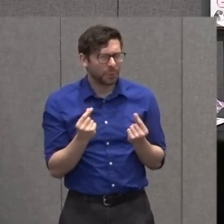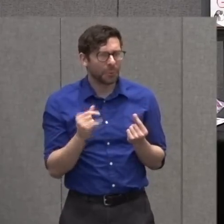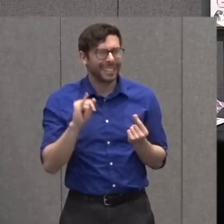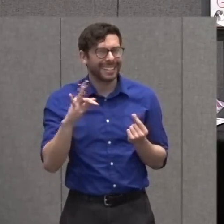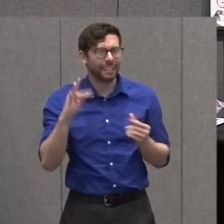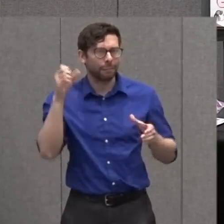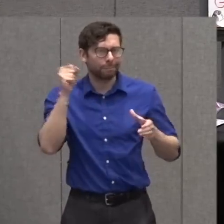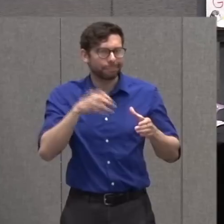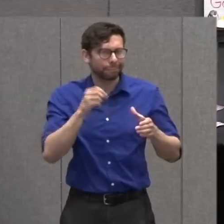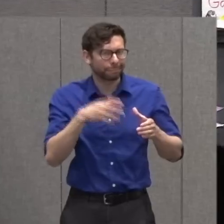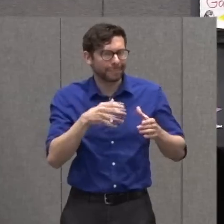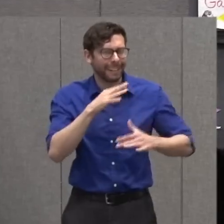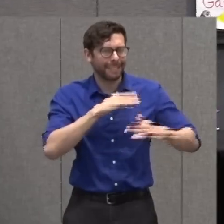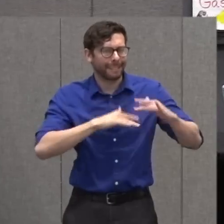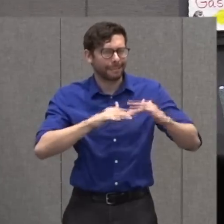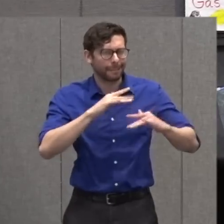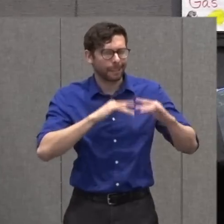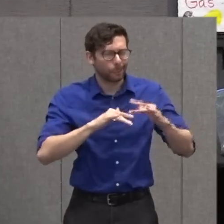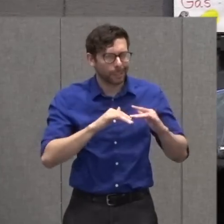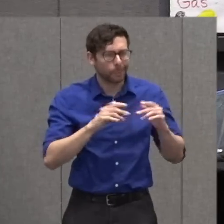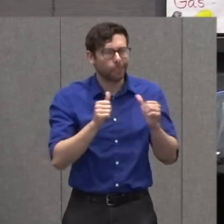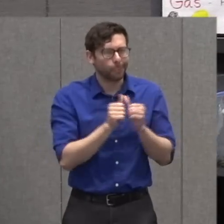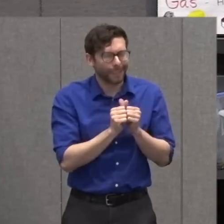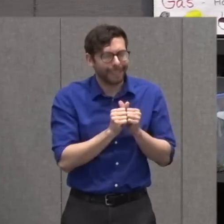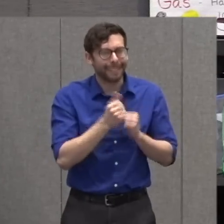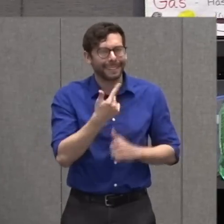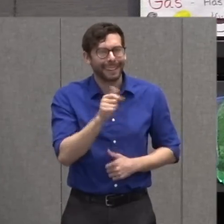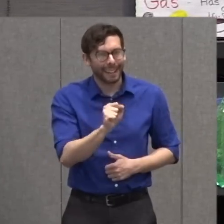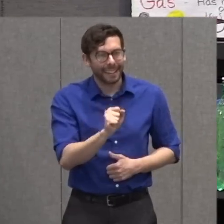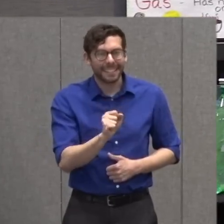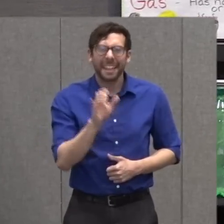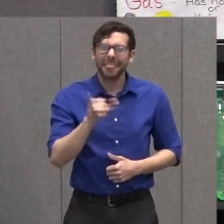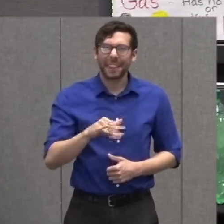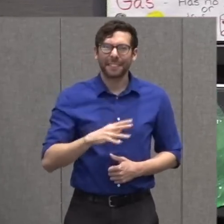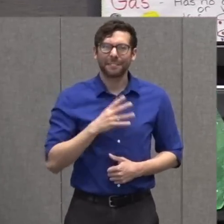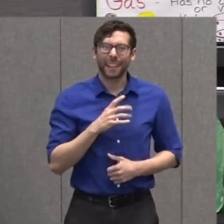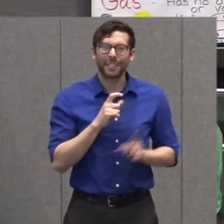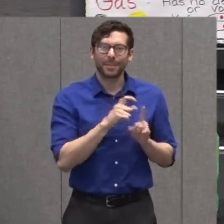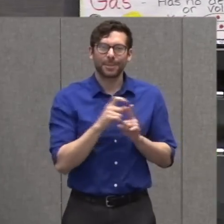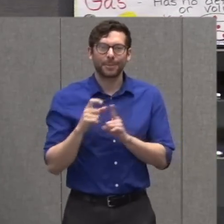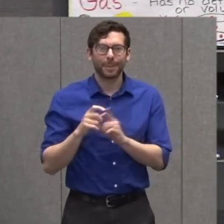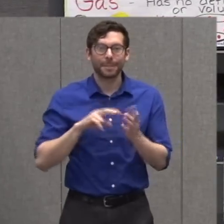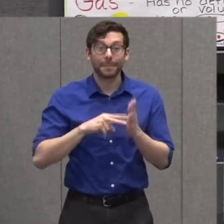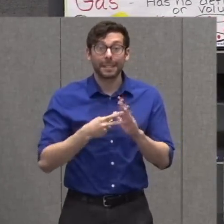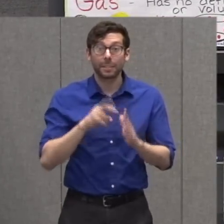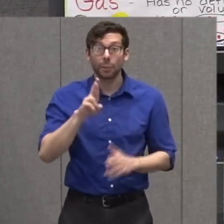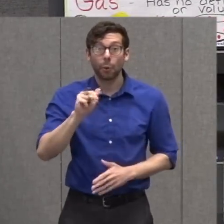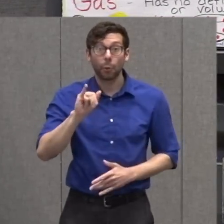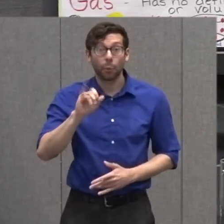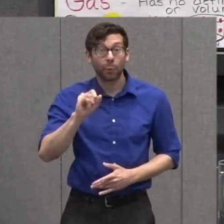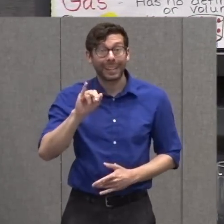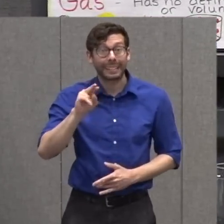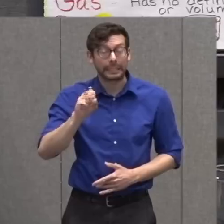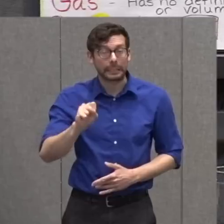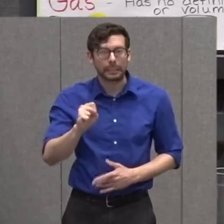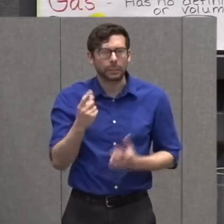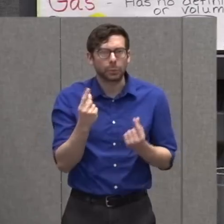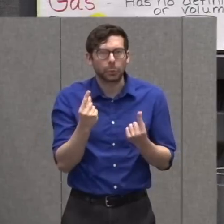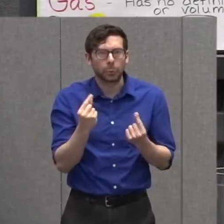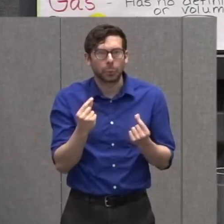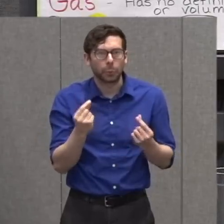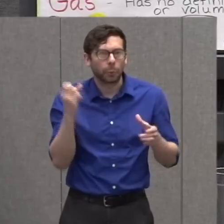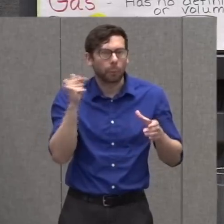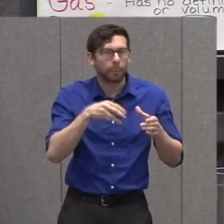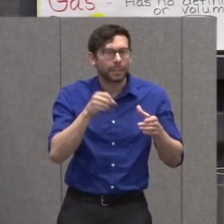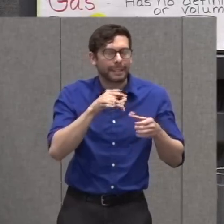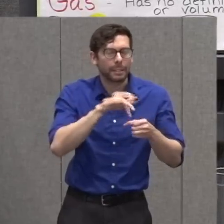raisins do inside the 7-Up? What do you think it's going to do, Miss Maids? Do you think it's going to explode? Do